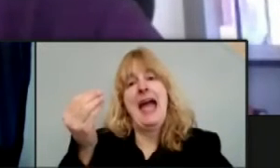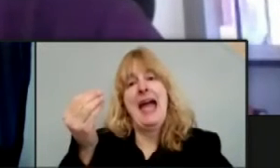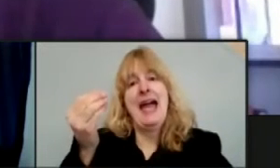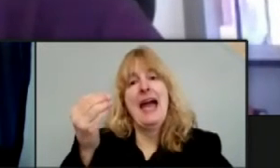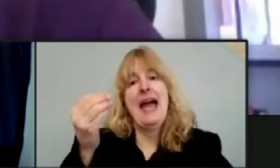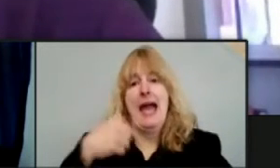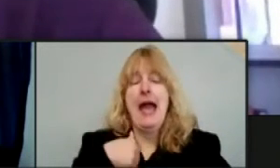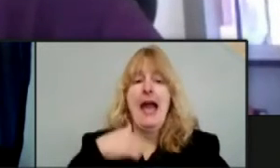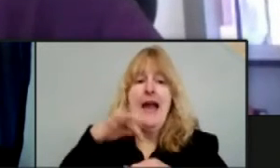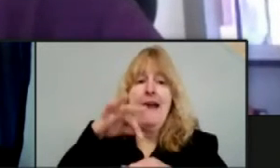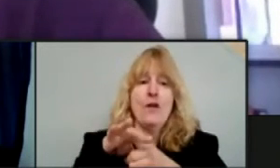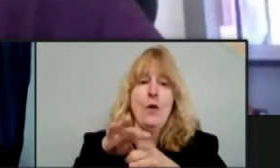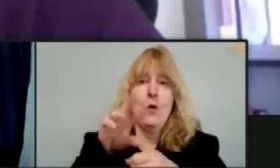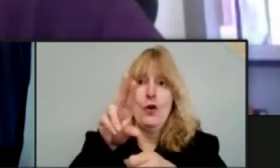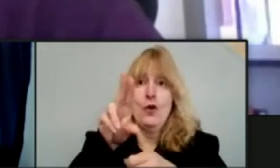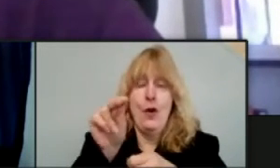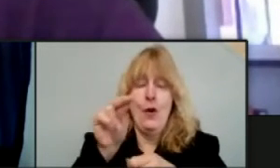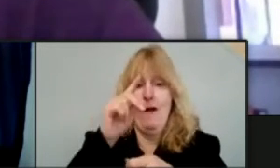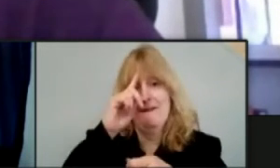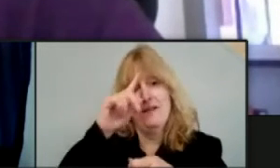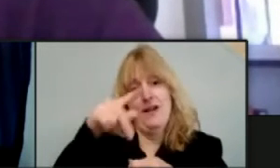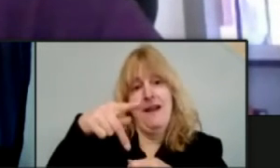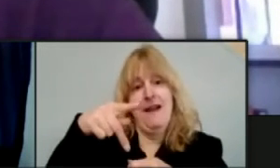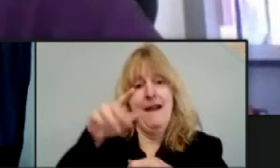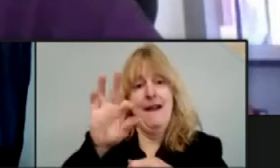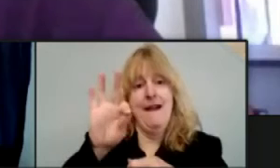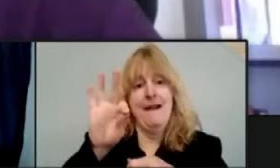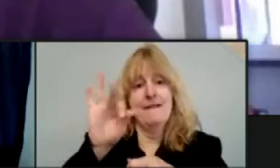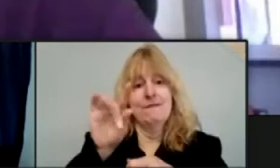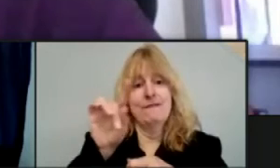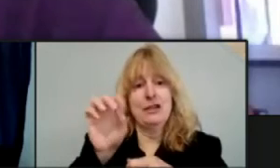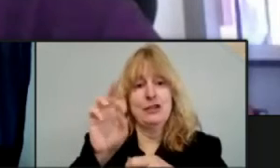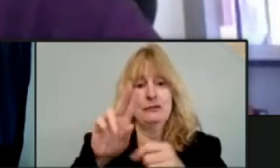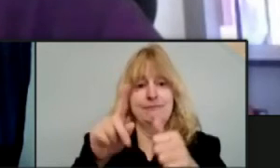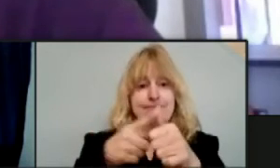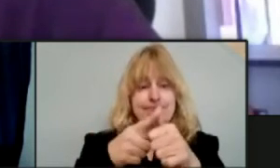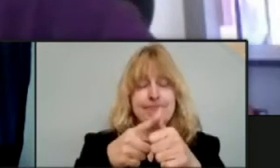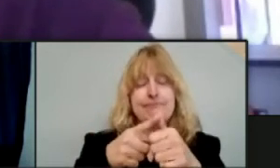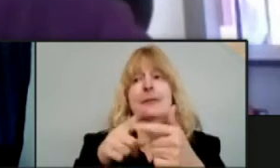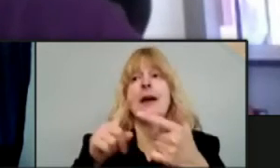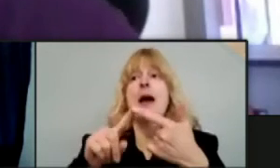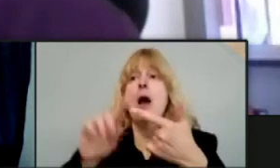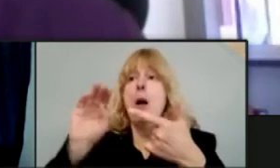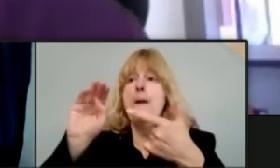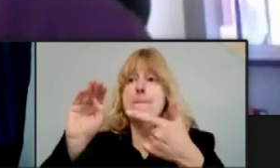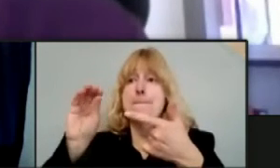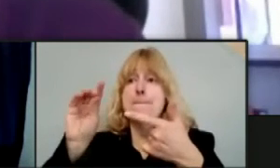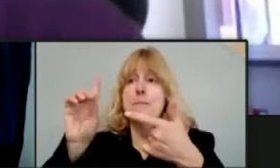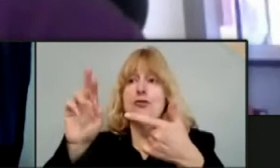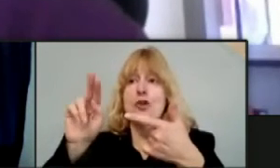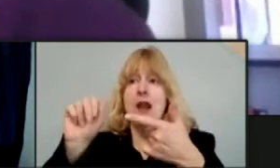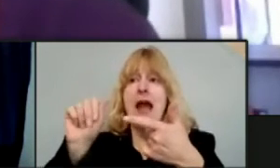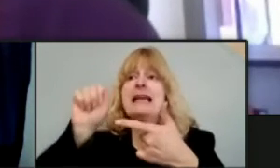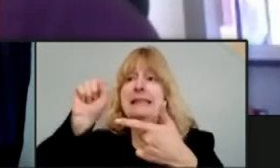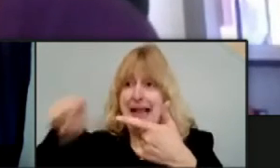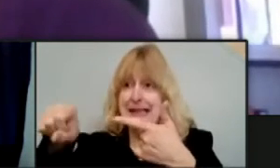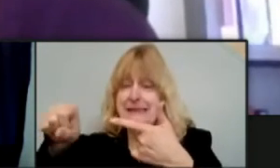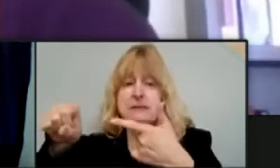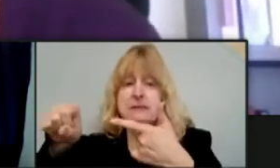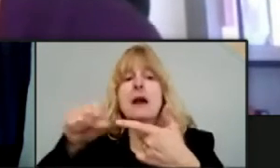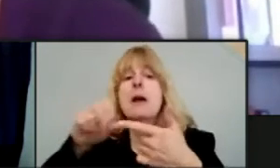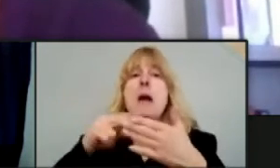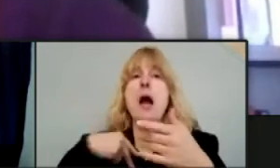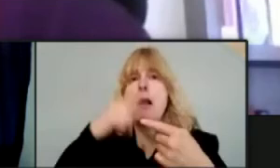I voted no for Pfizer initially and yes for Moderna. And part of that was not that I'm opposed to the vaccines, I just wanted